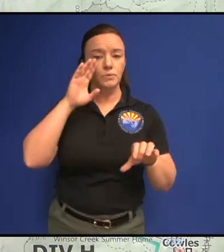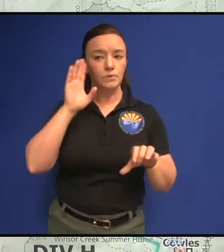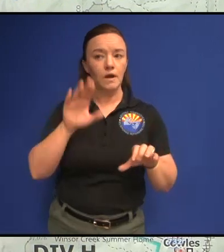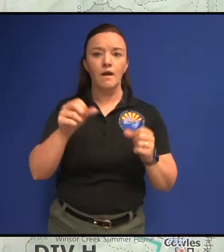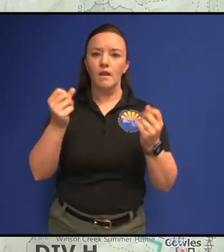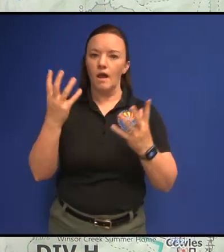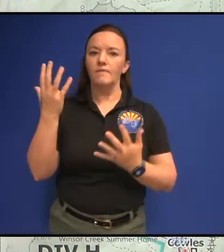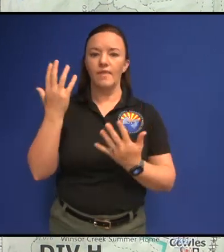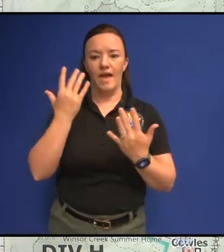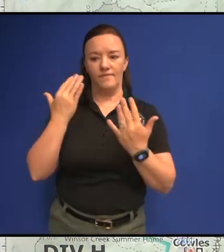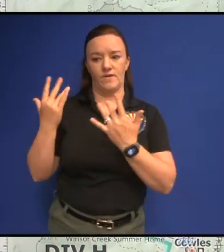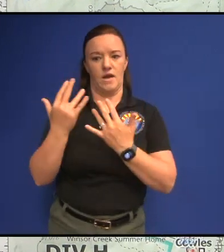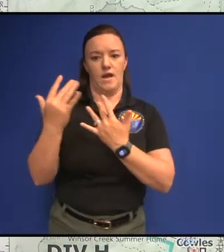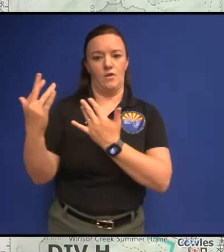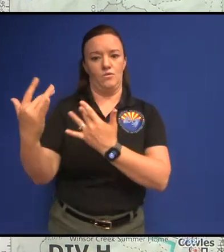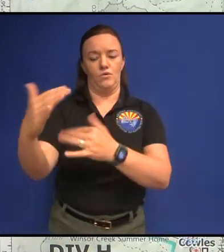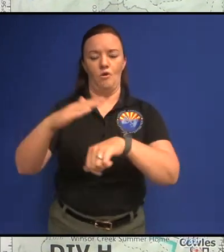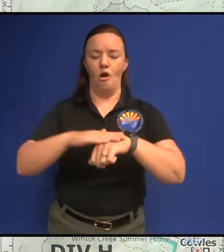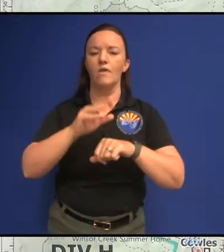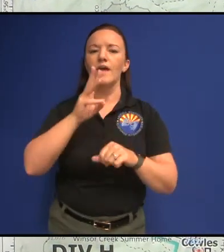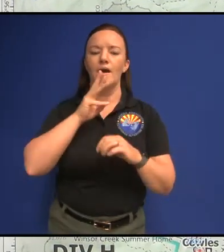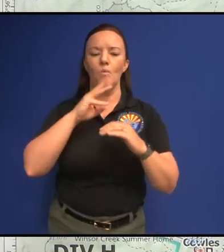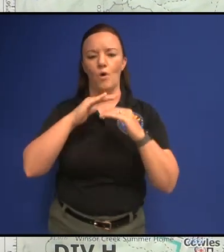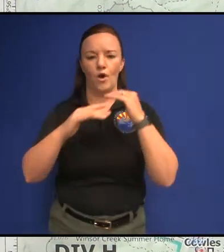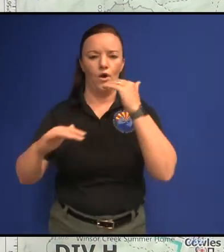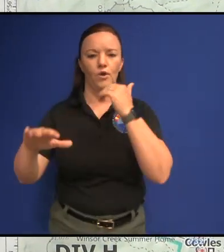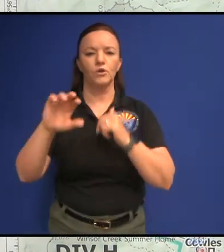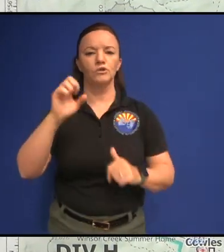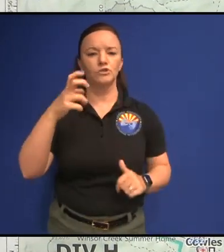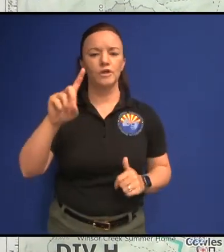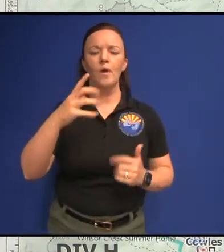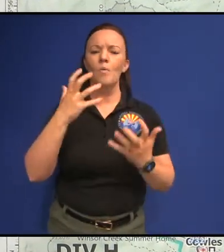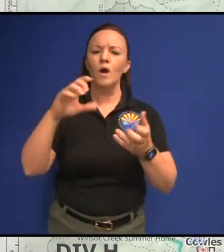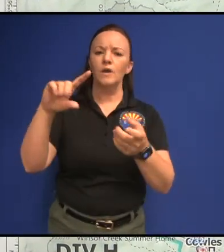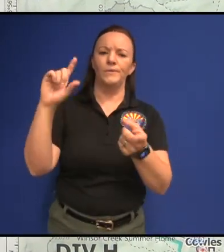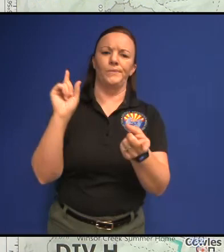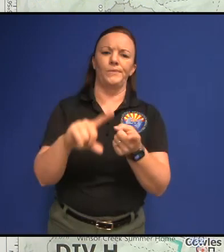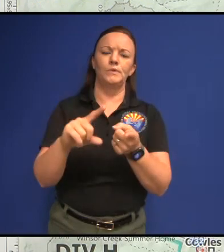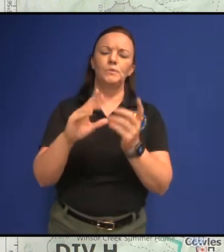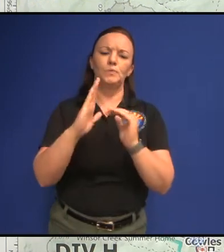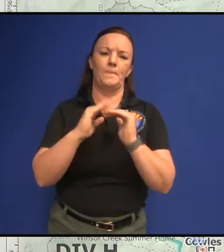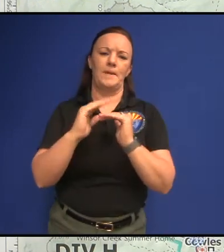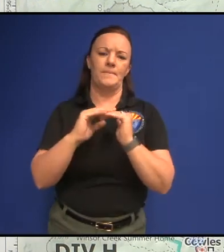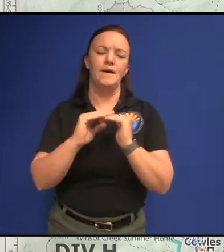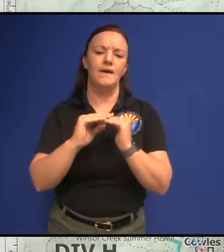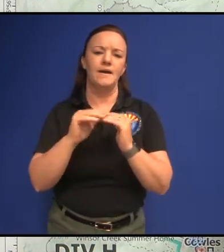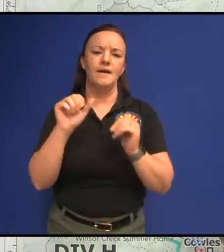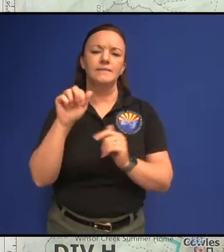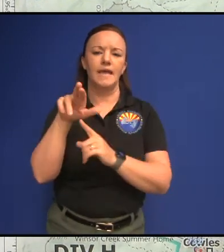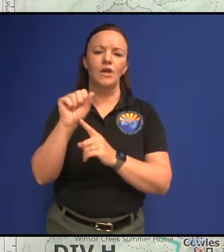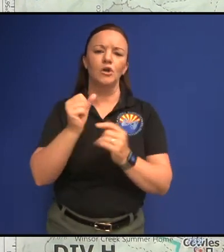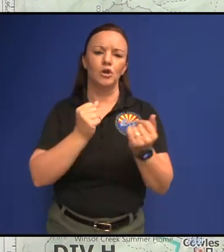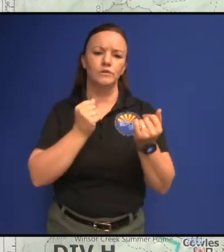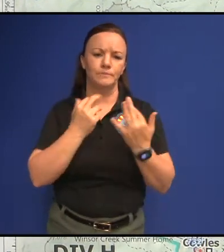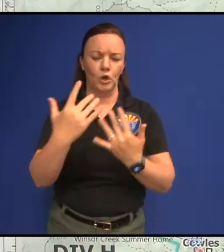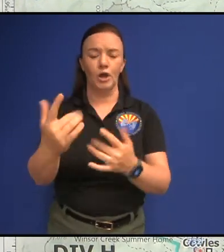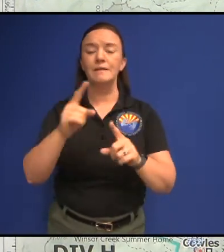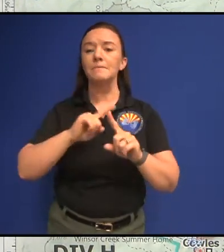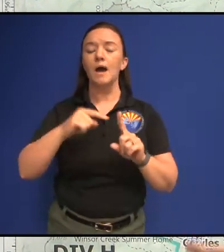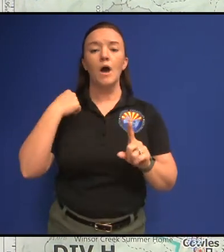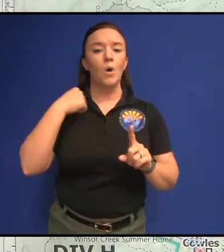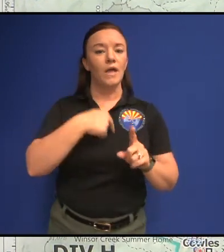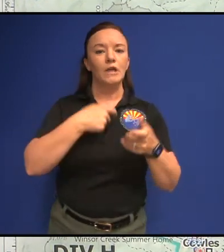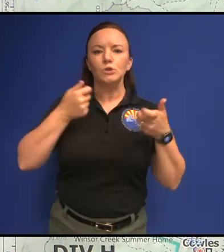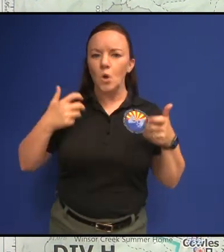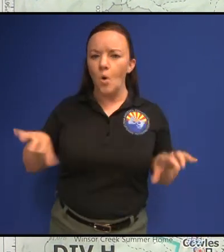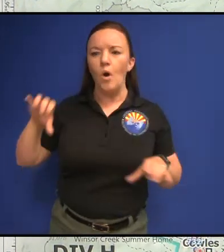fire has been across this watershed, and we want to minimize any more acres burned. But again, we don't want to getting across our line and getting